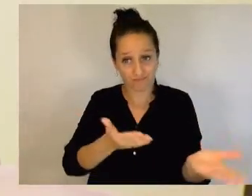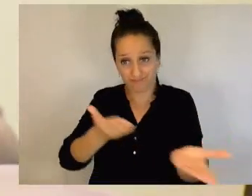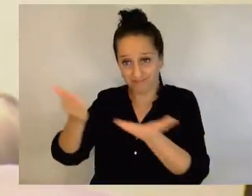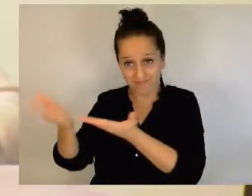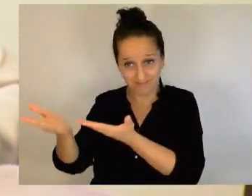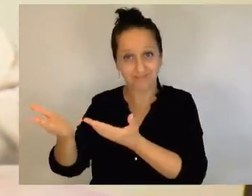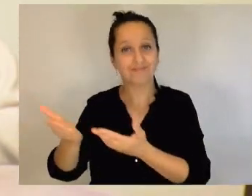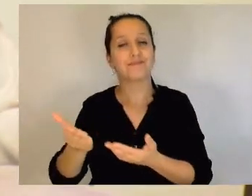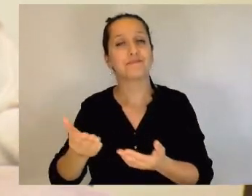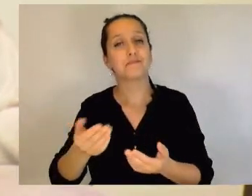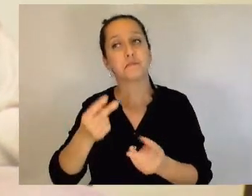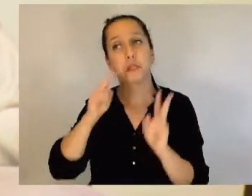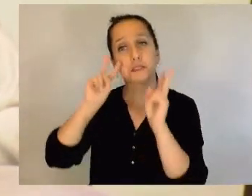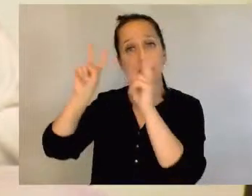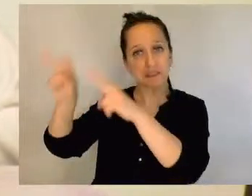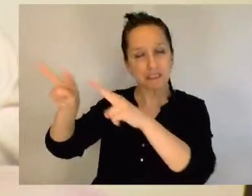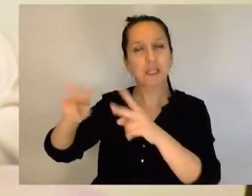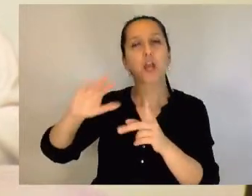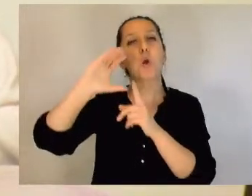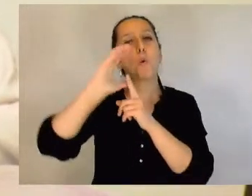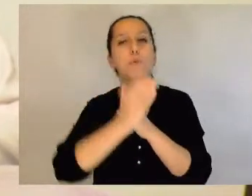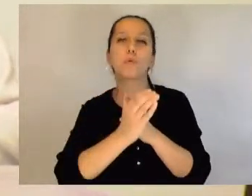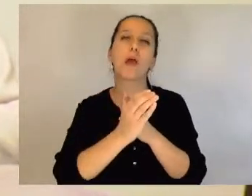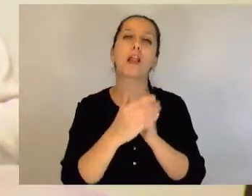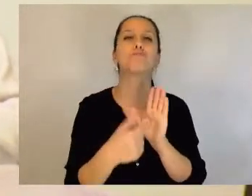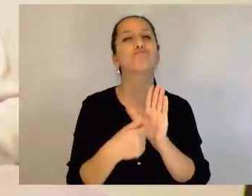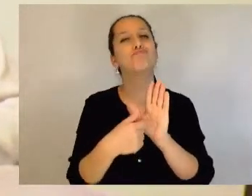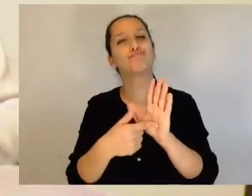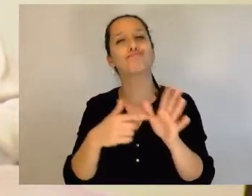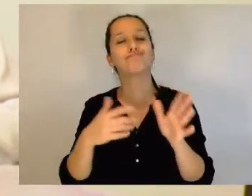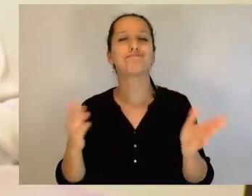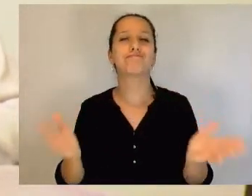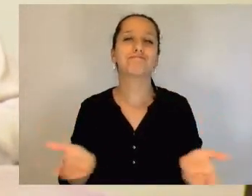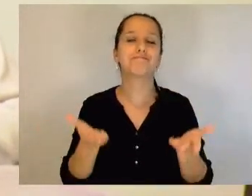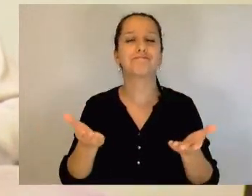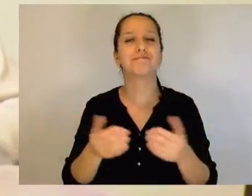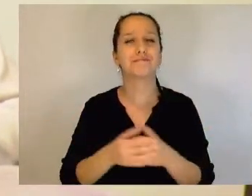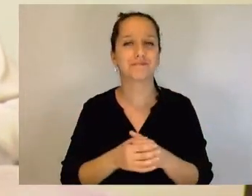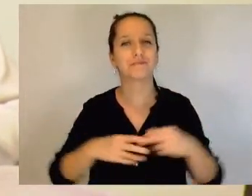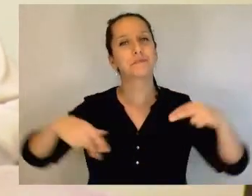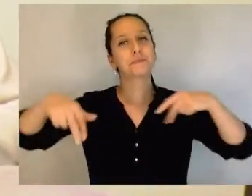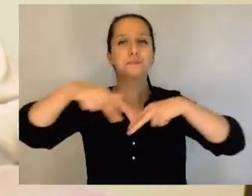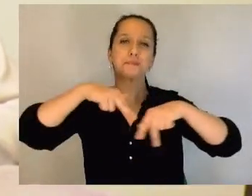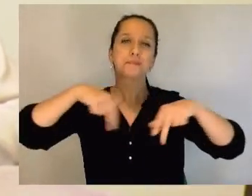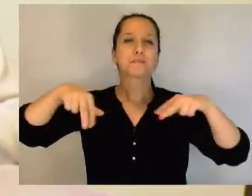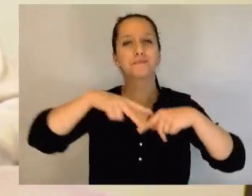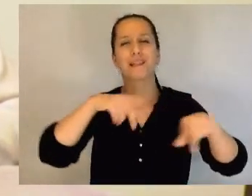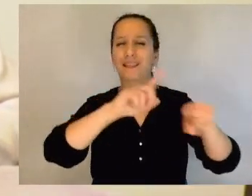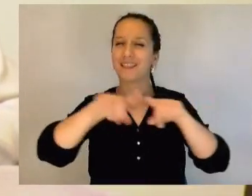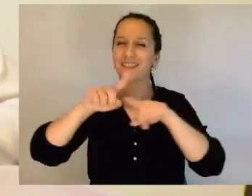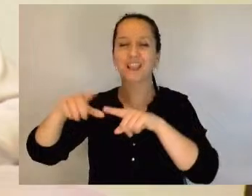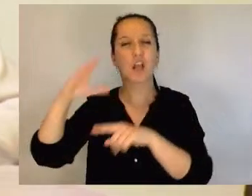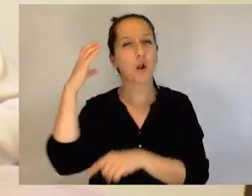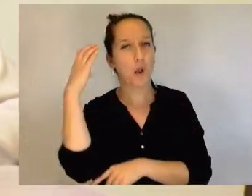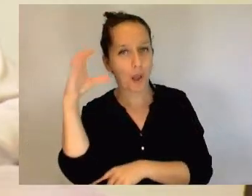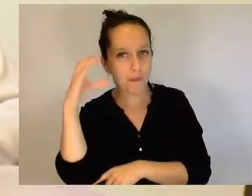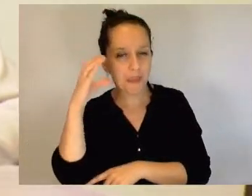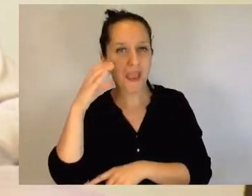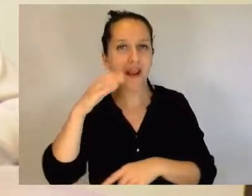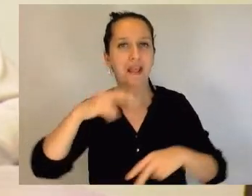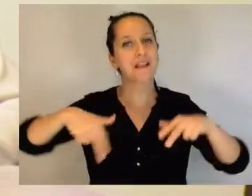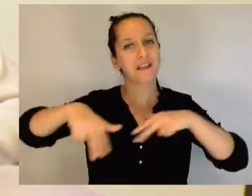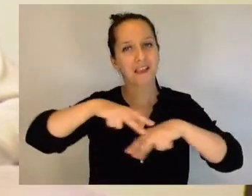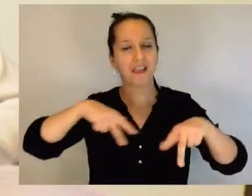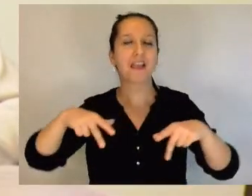Now we have a cultural show. It's a representation of our Colombian